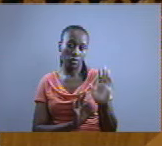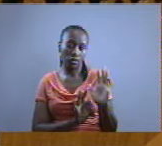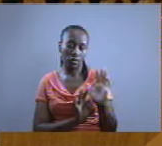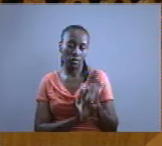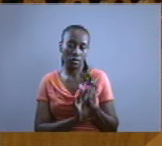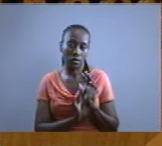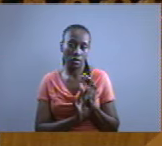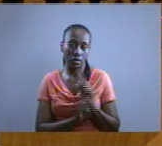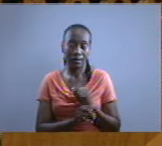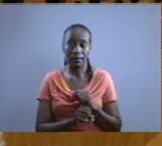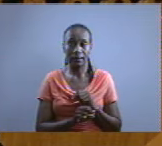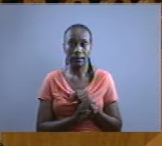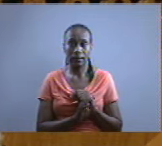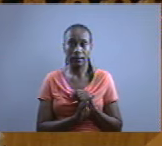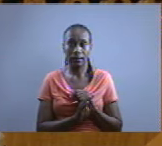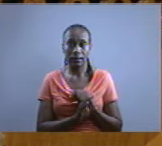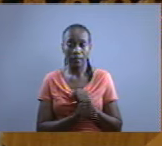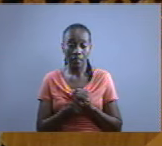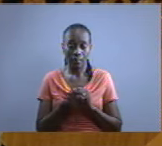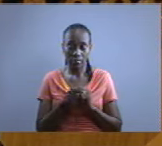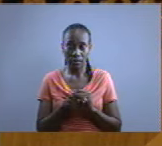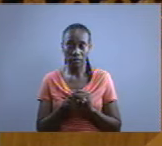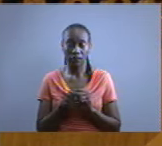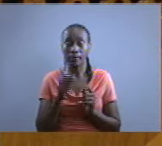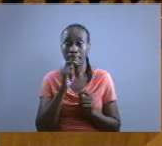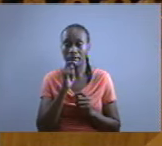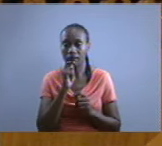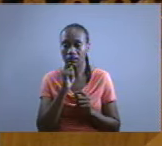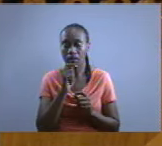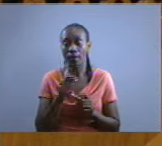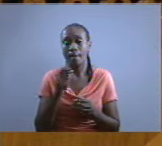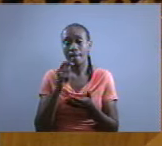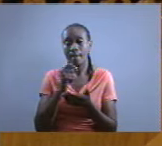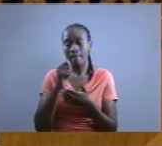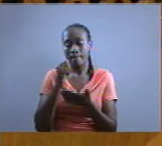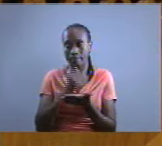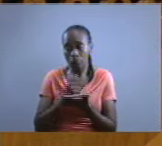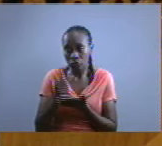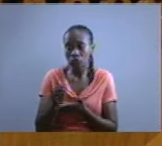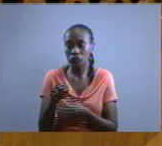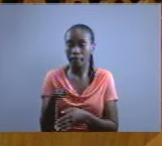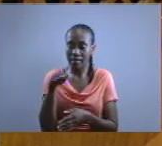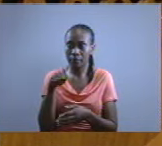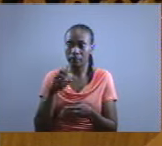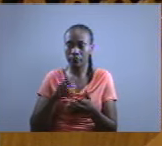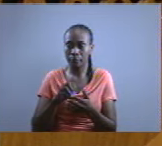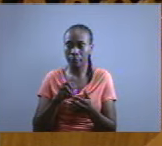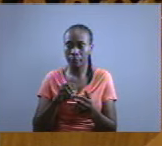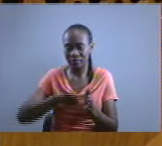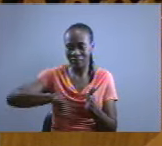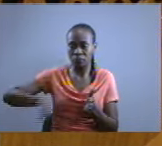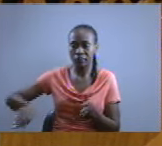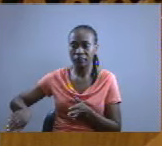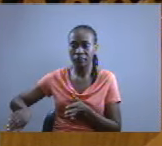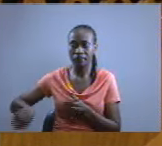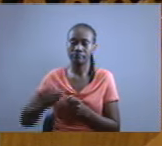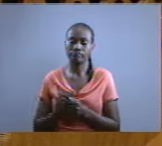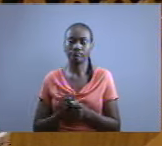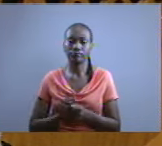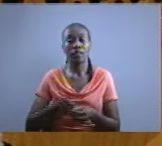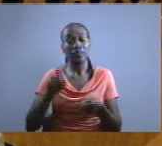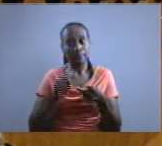the section which was exempting the Postbank to the provision of the Banks Act. Another section which need to